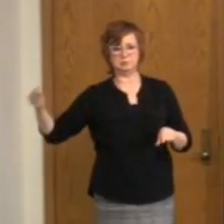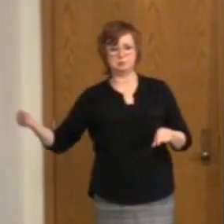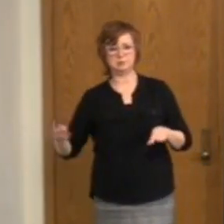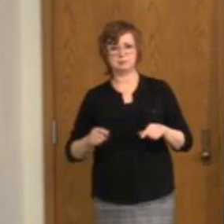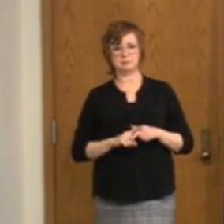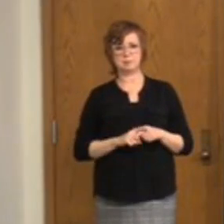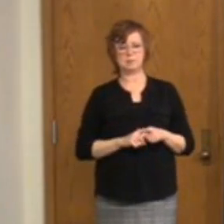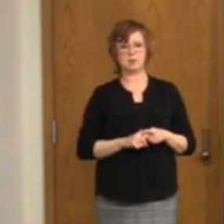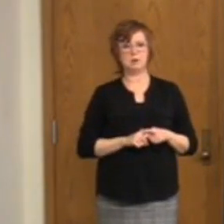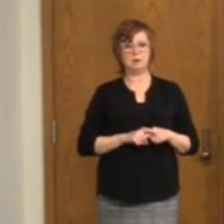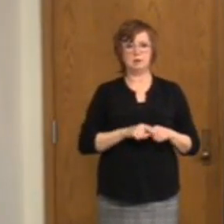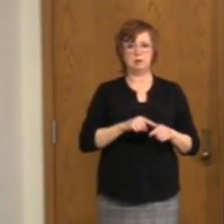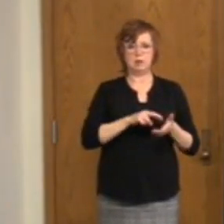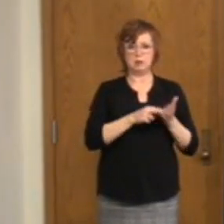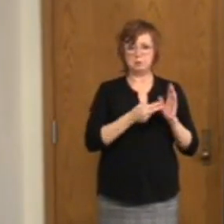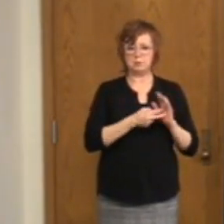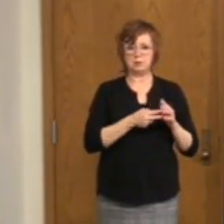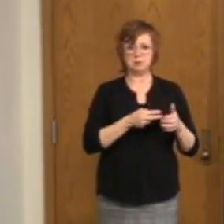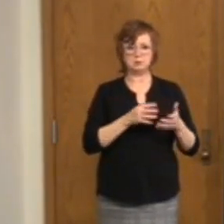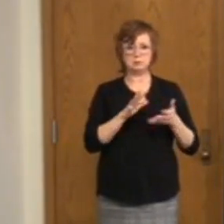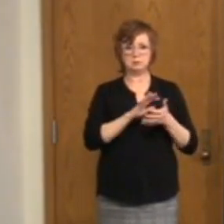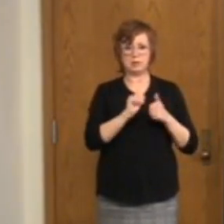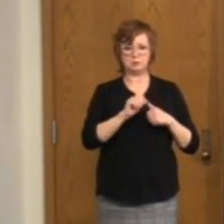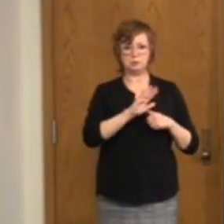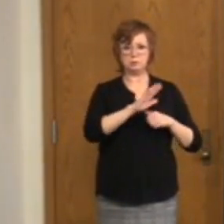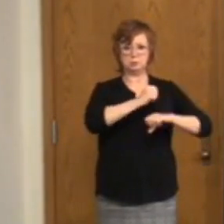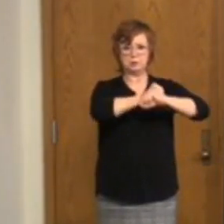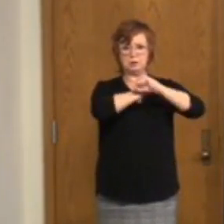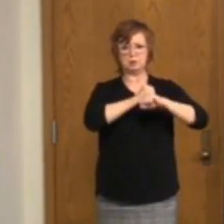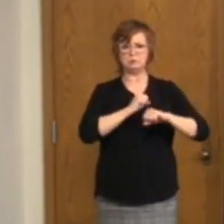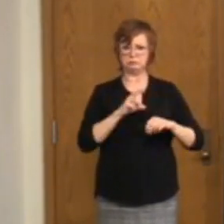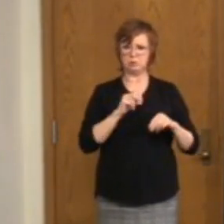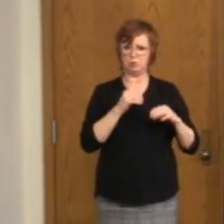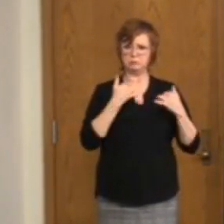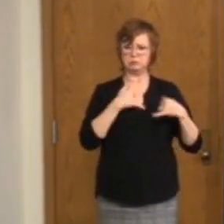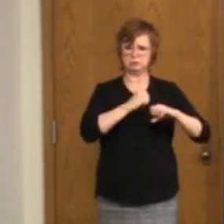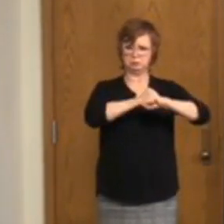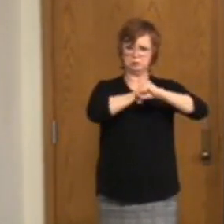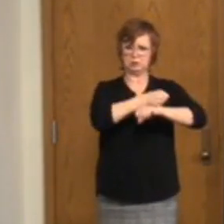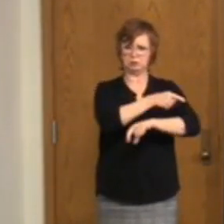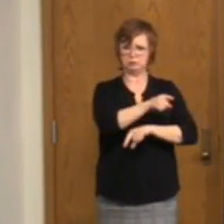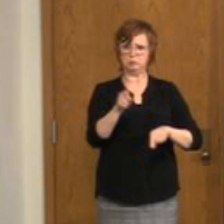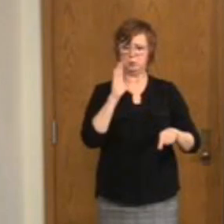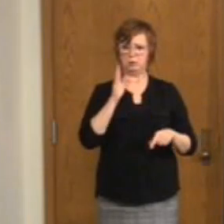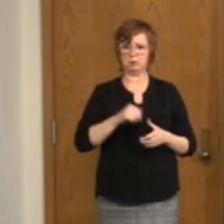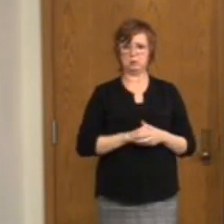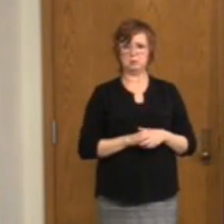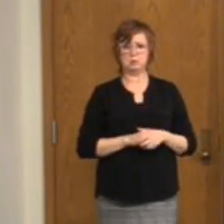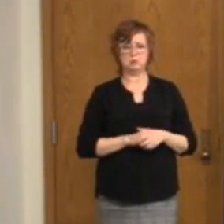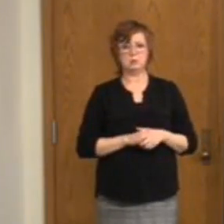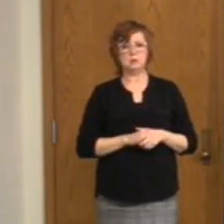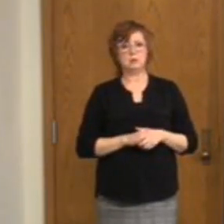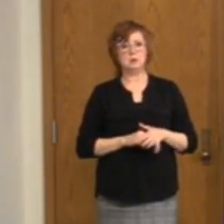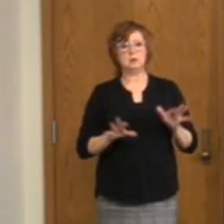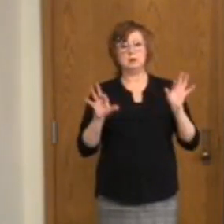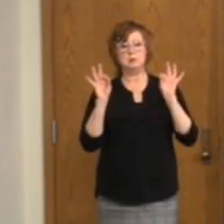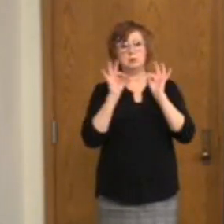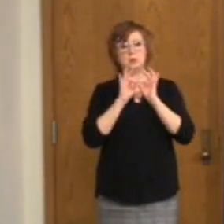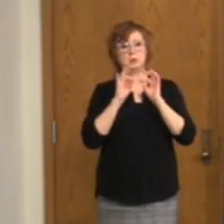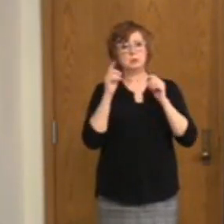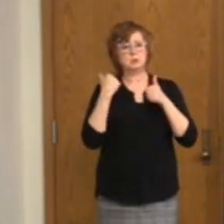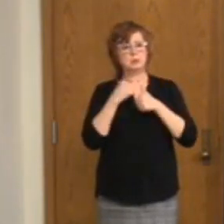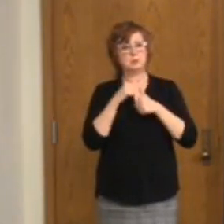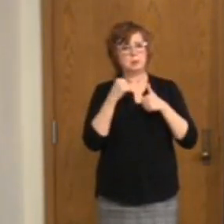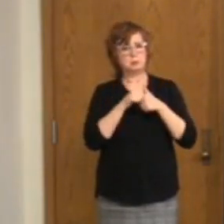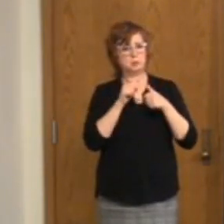to individual protection, because that is critical as well. Right now, the aim is clinical protection, which means hospitalization and death at a clinical